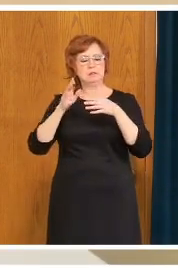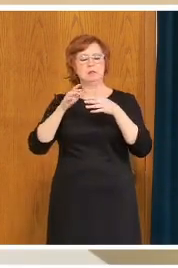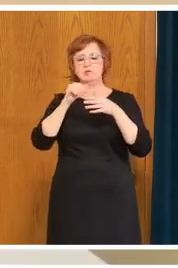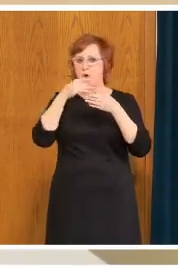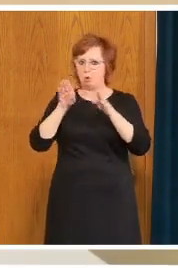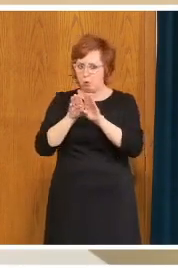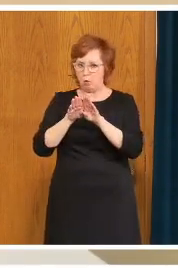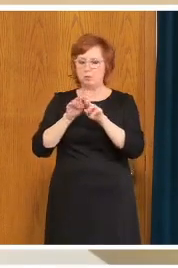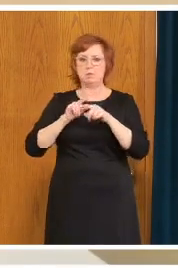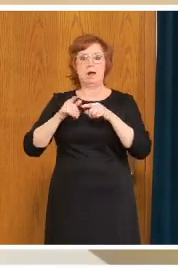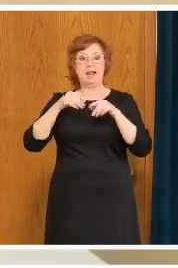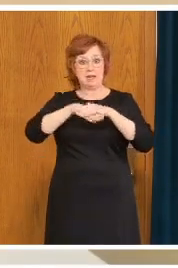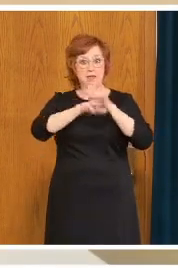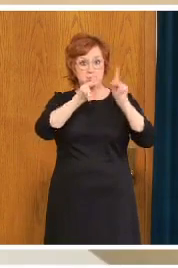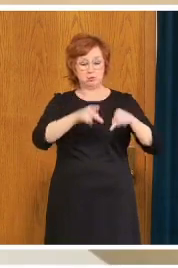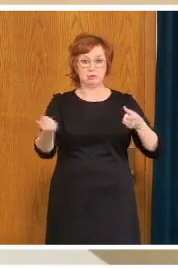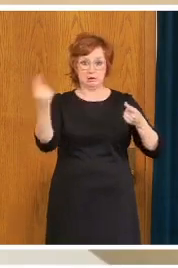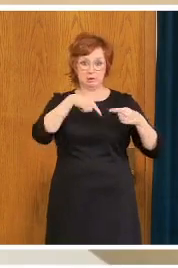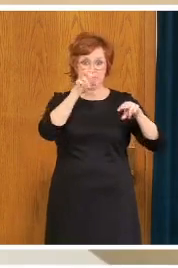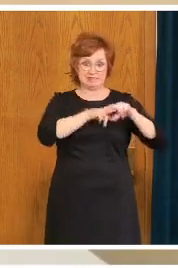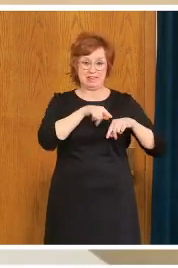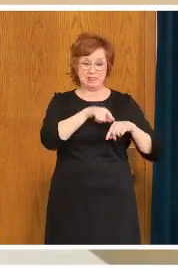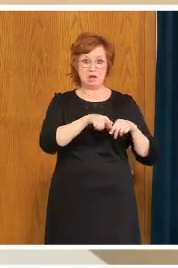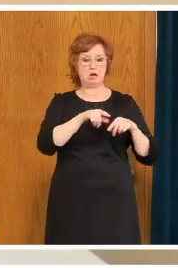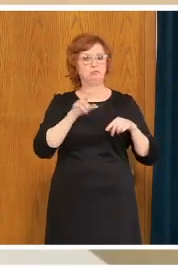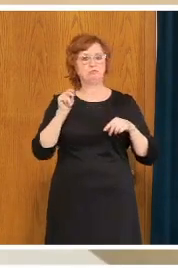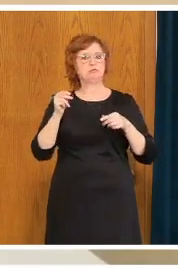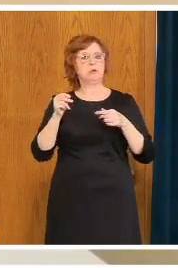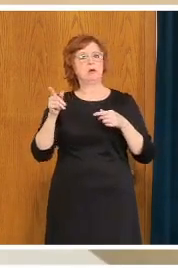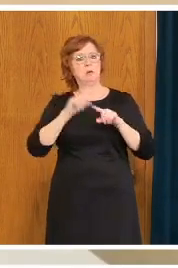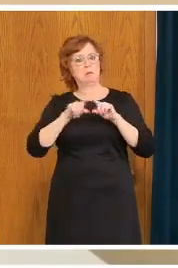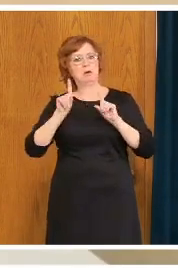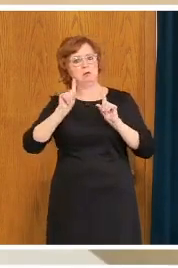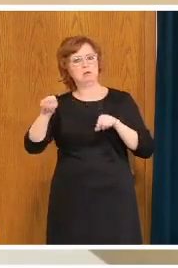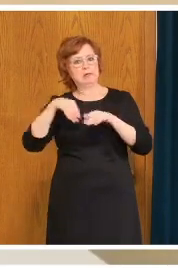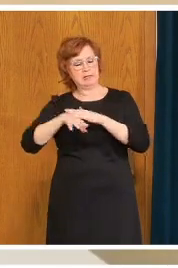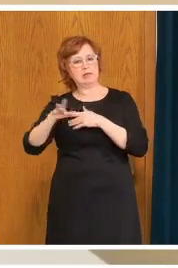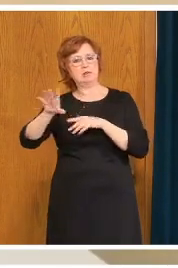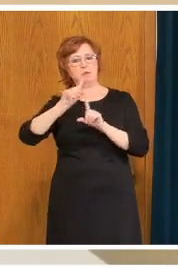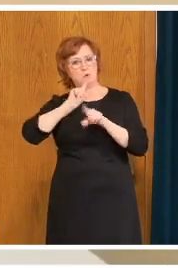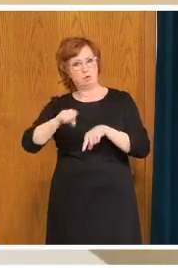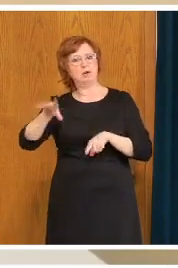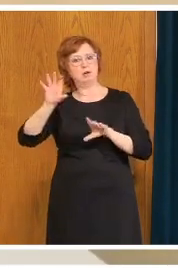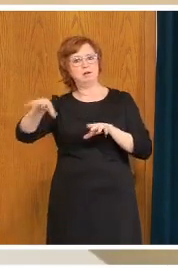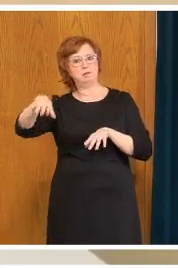actually, lots of stories of customers supporting their restaurants and businesses through,